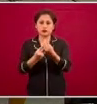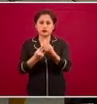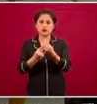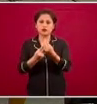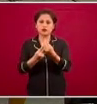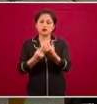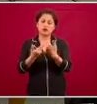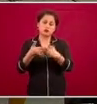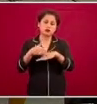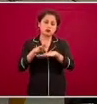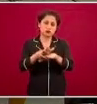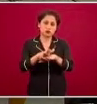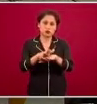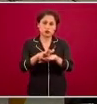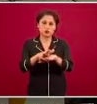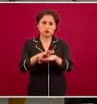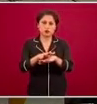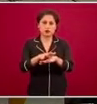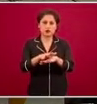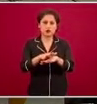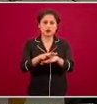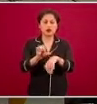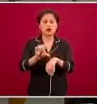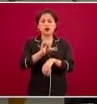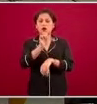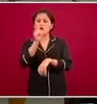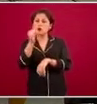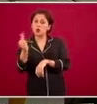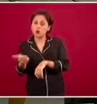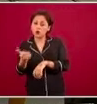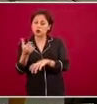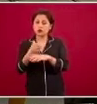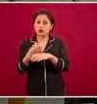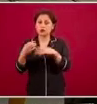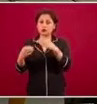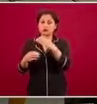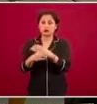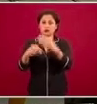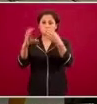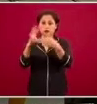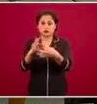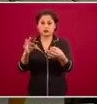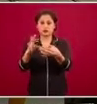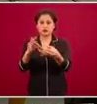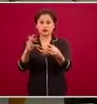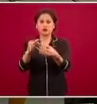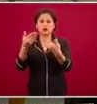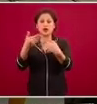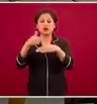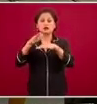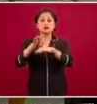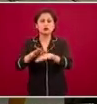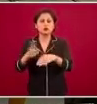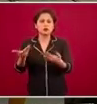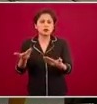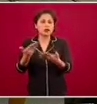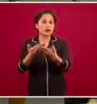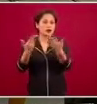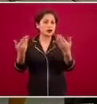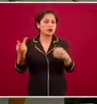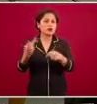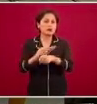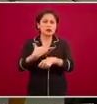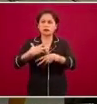otros elementos que informan sobre Now we're gonna be presenting